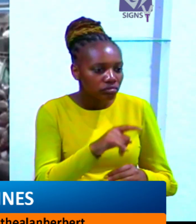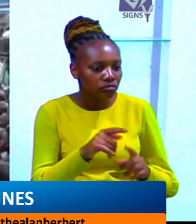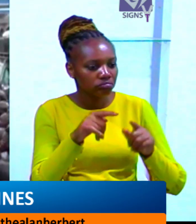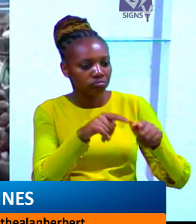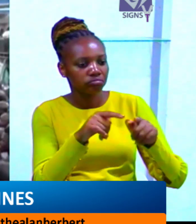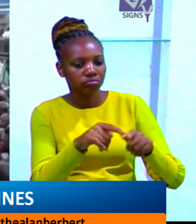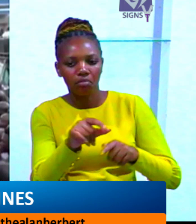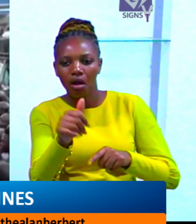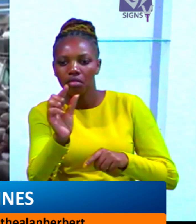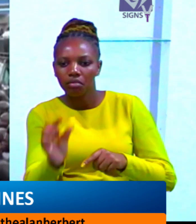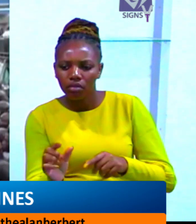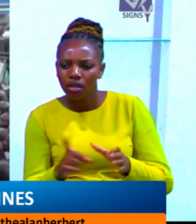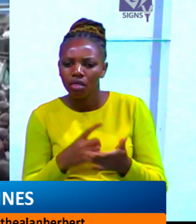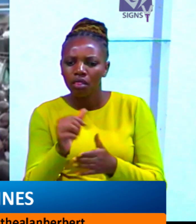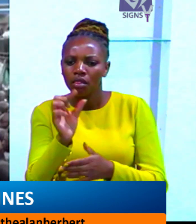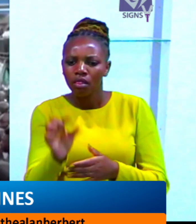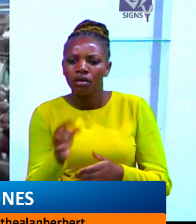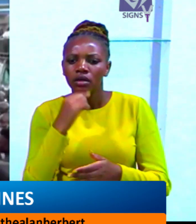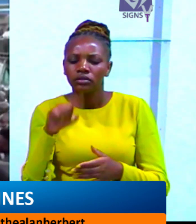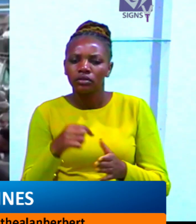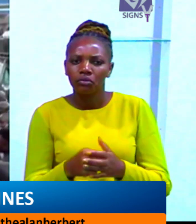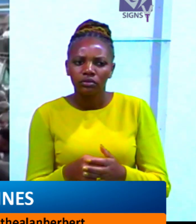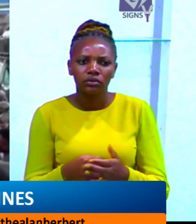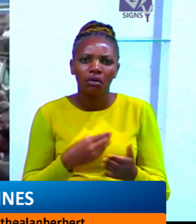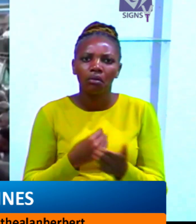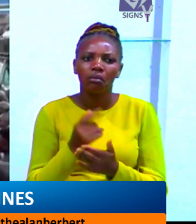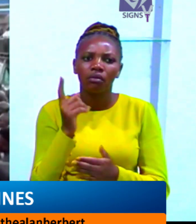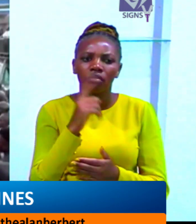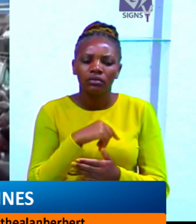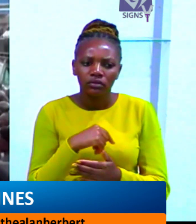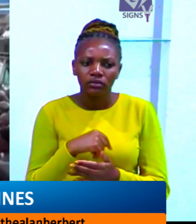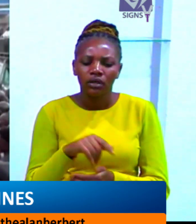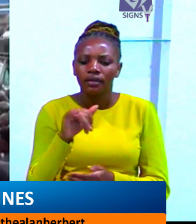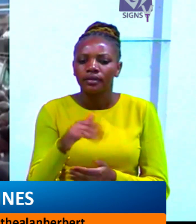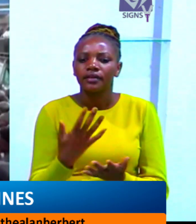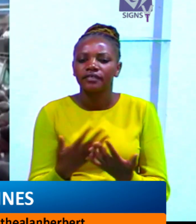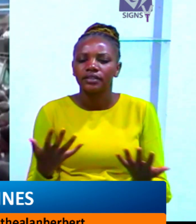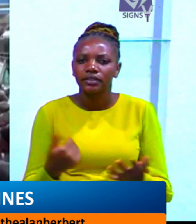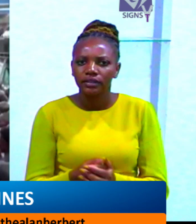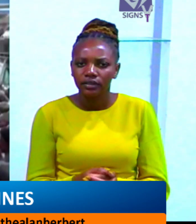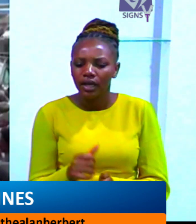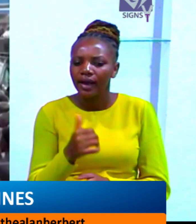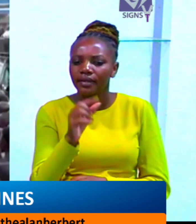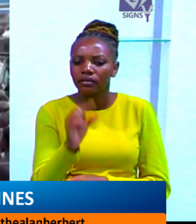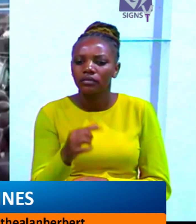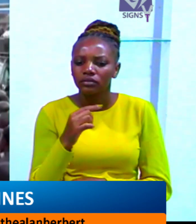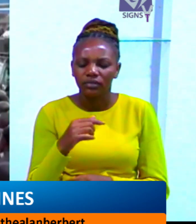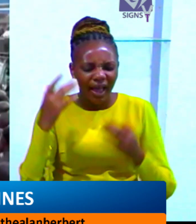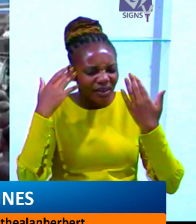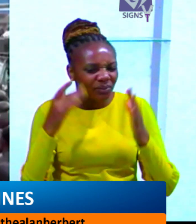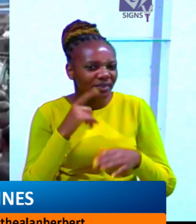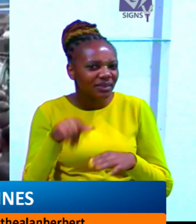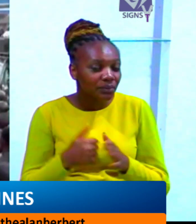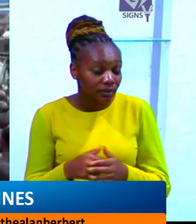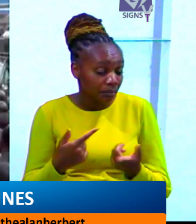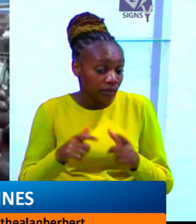Mwingine anasema sijui alinunua ile cogen facility hapo. Oh, mwingine alisema alifanya nini? Mimi